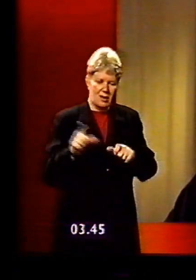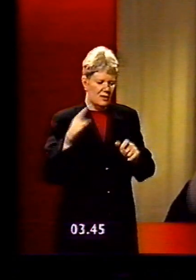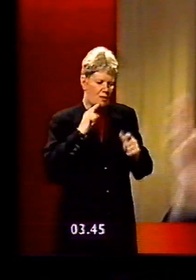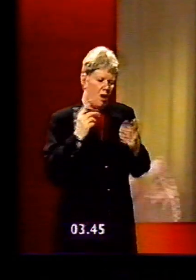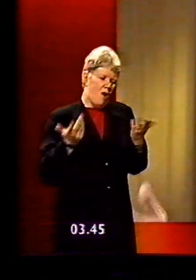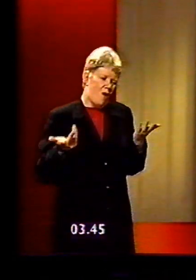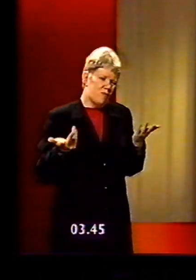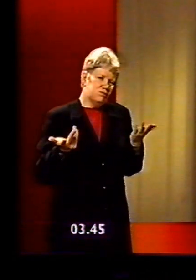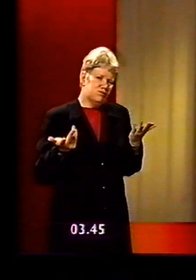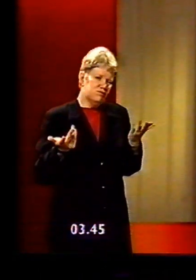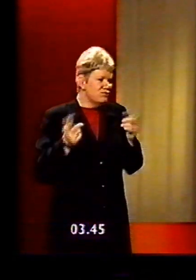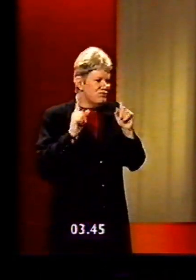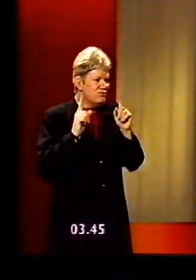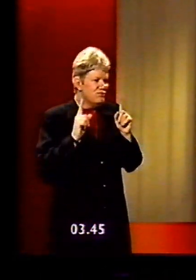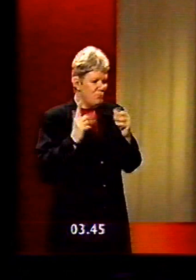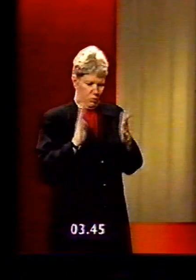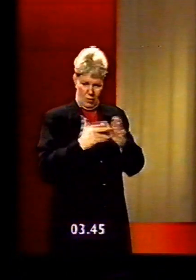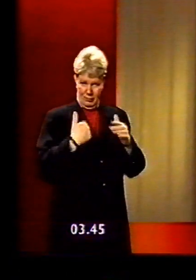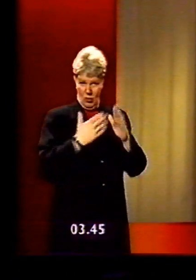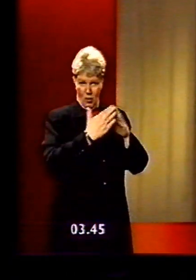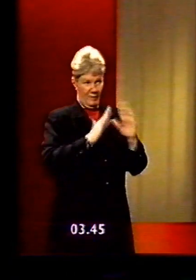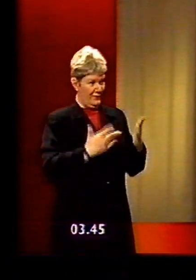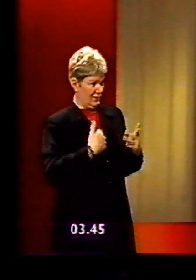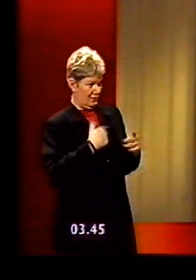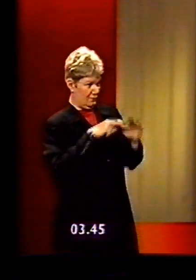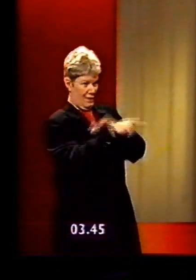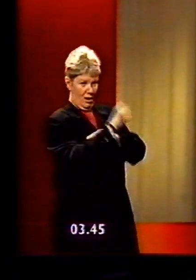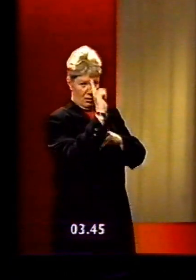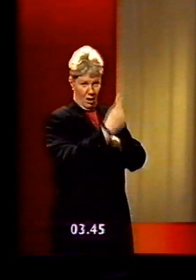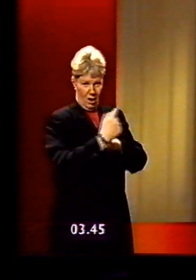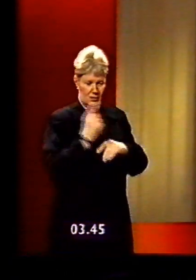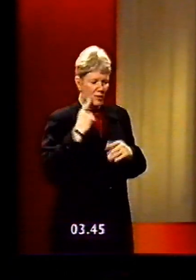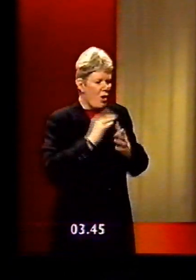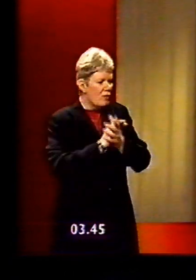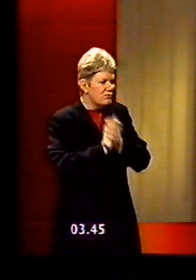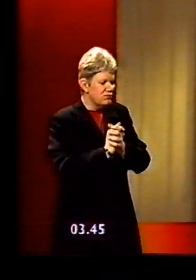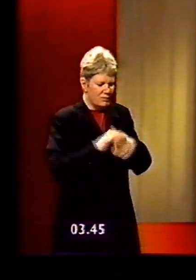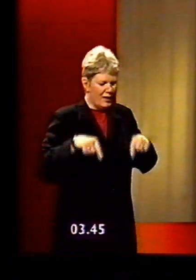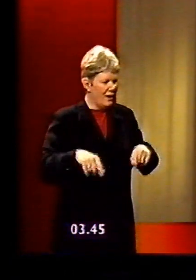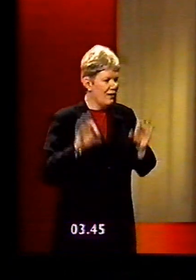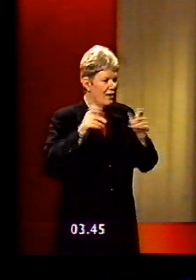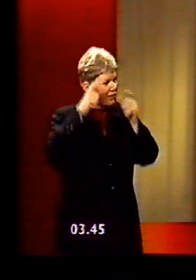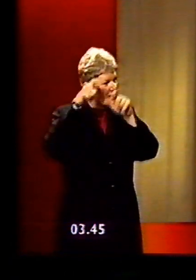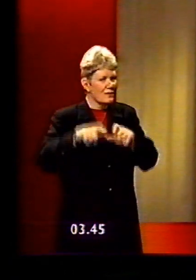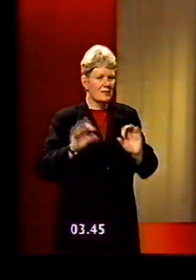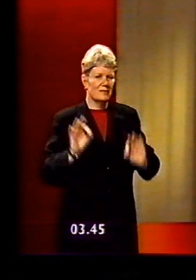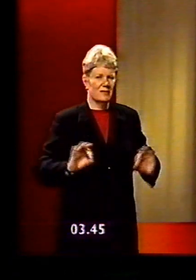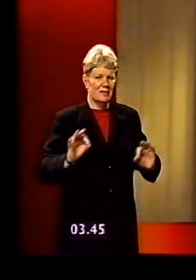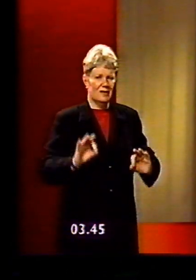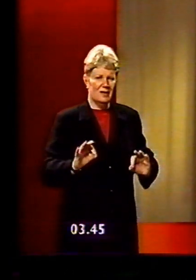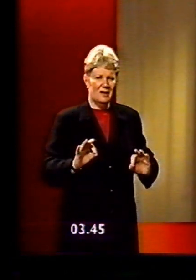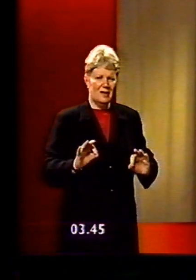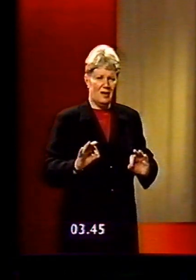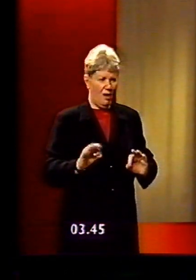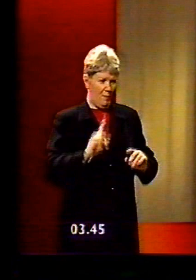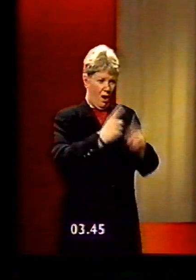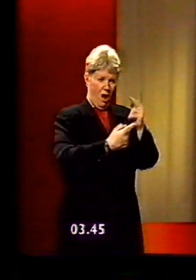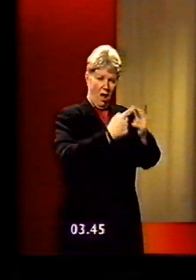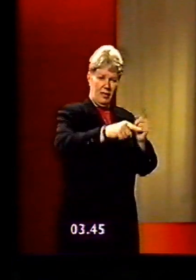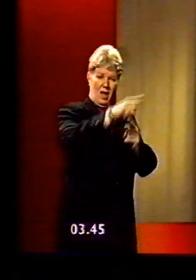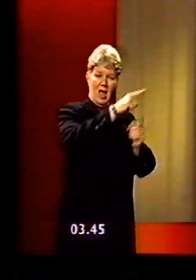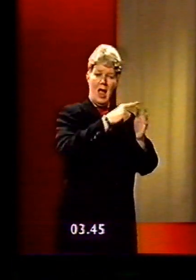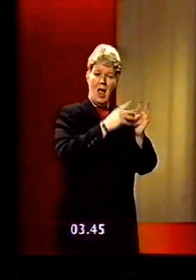because I didn't have a home to go back to. And they said, oh, I'm sorry, we don't have facilities. You know, all the other embassies